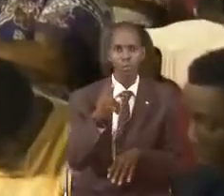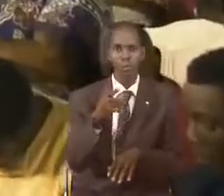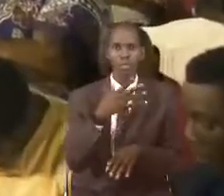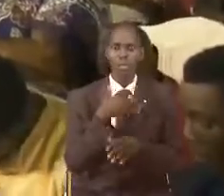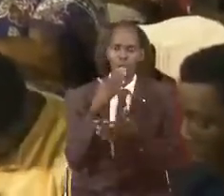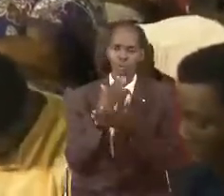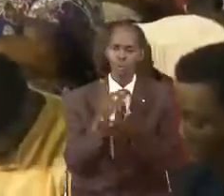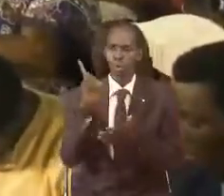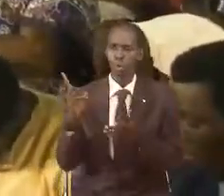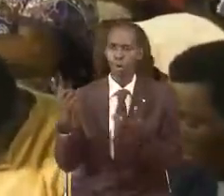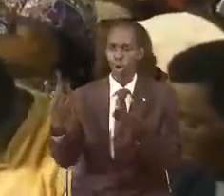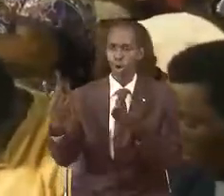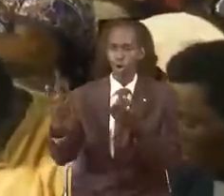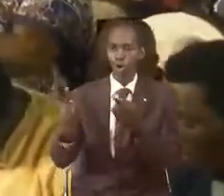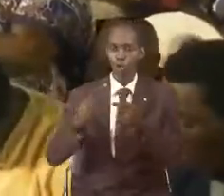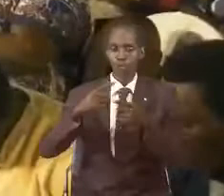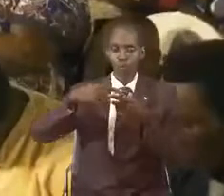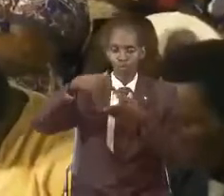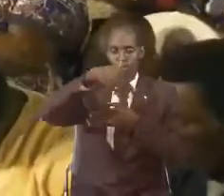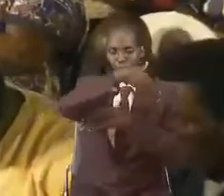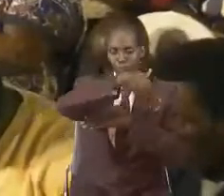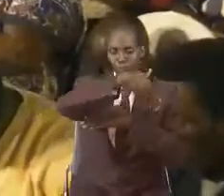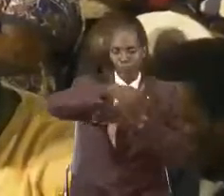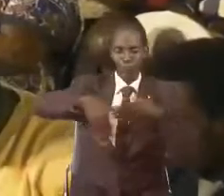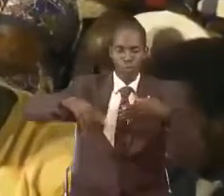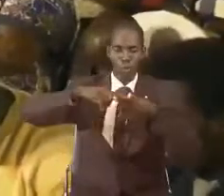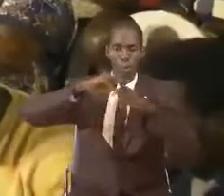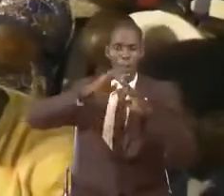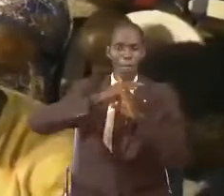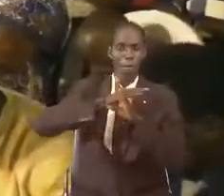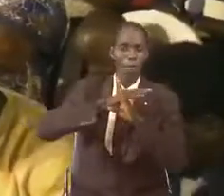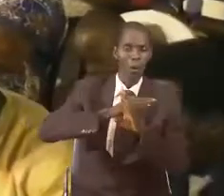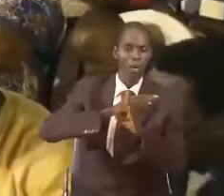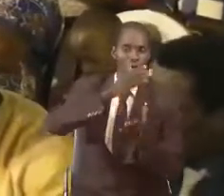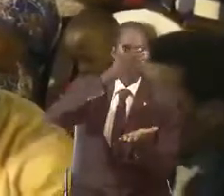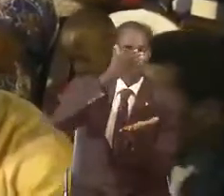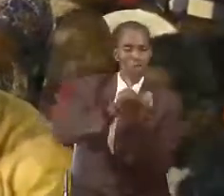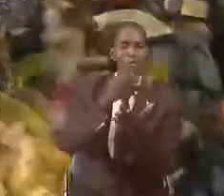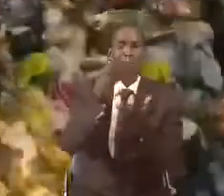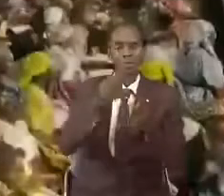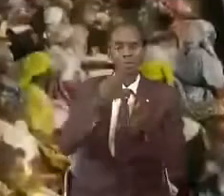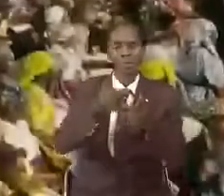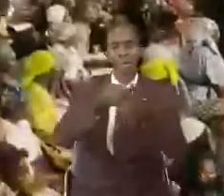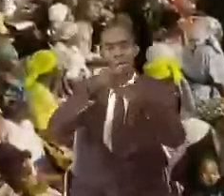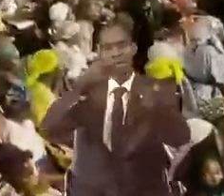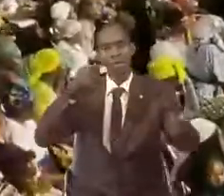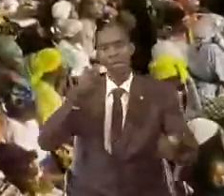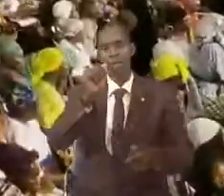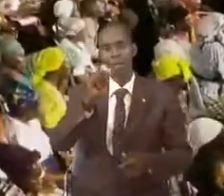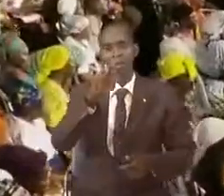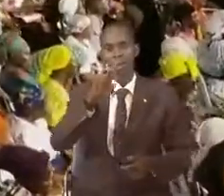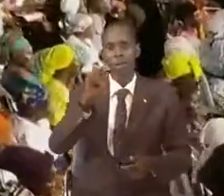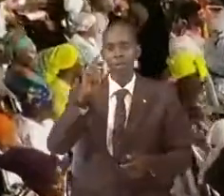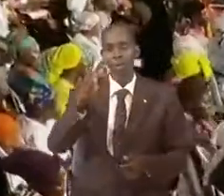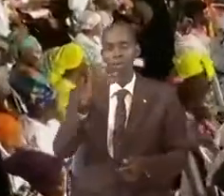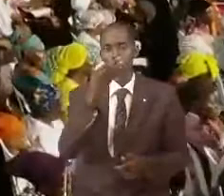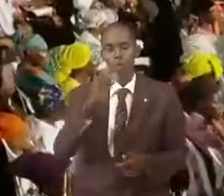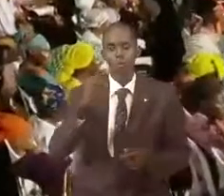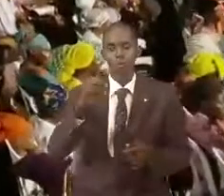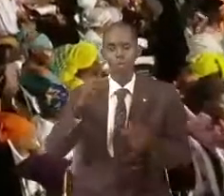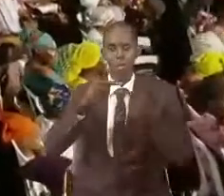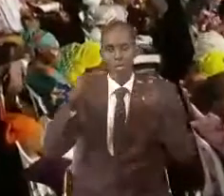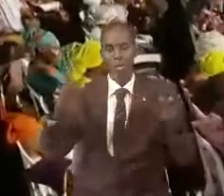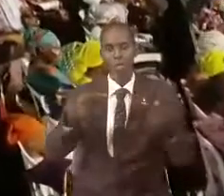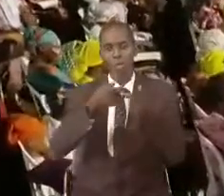shoots something at you. And then somebody comes in between you and the arrow from the enemy,